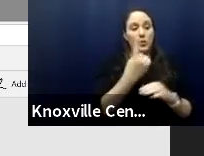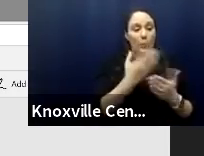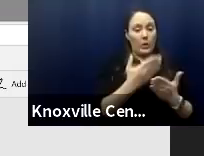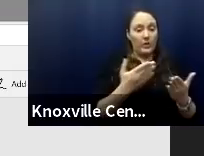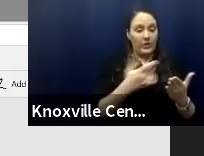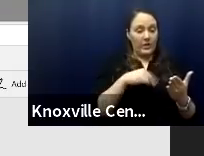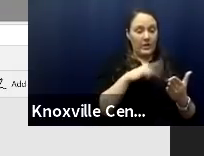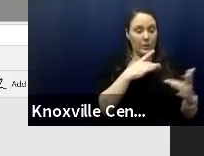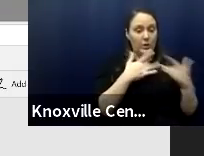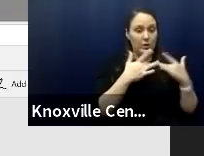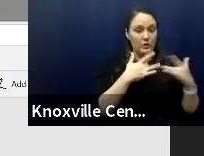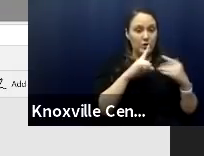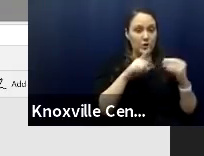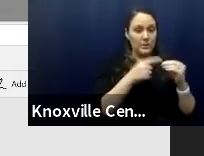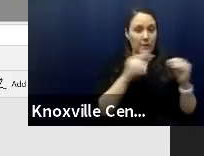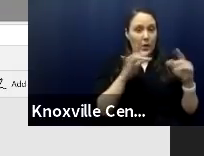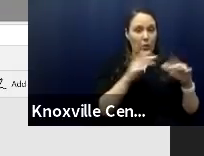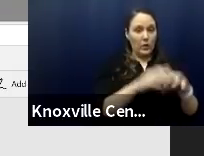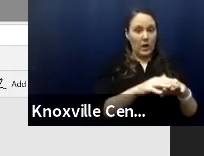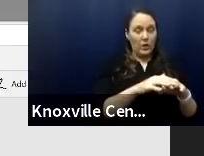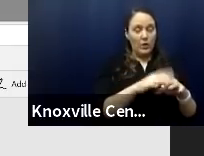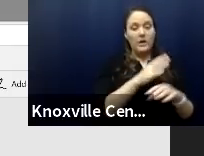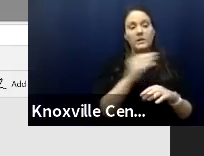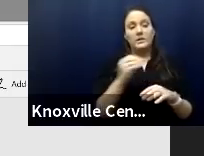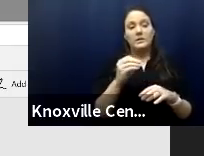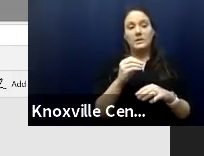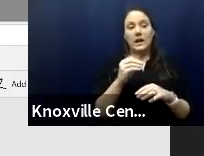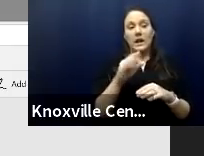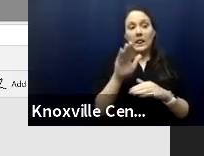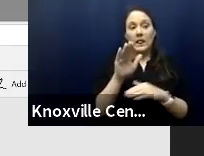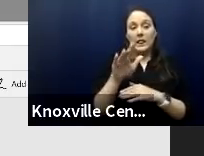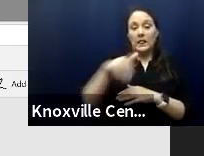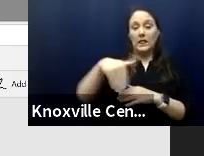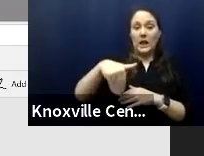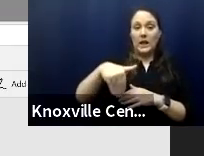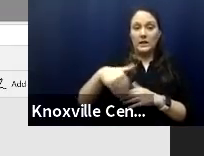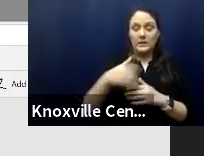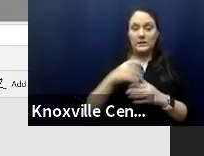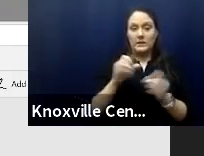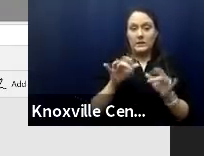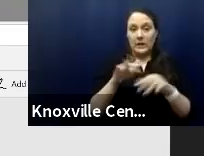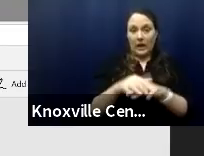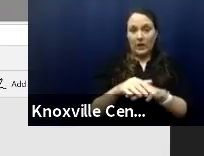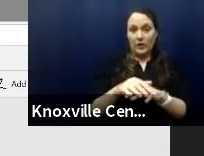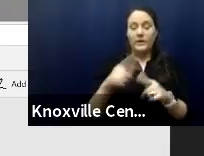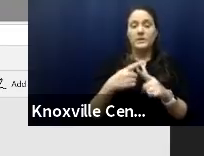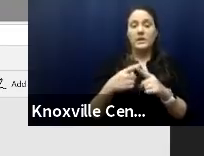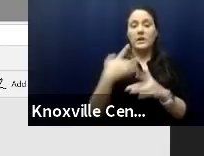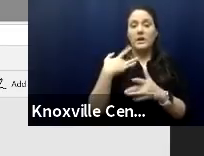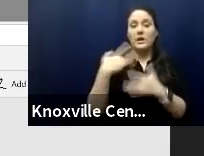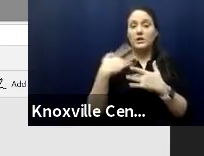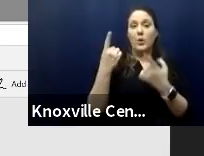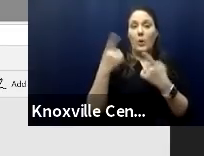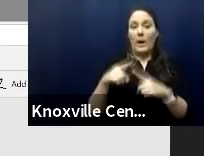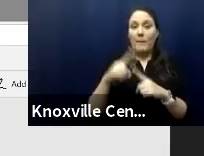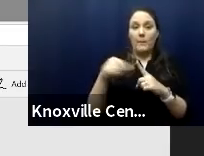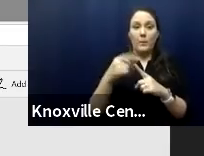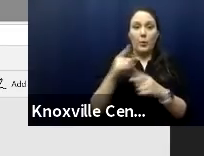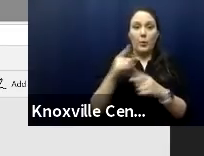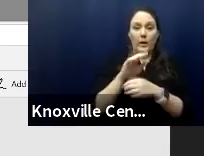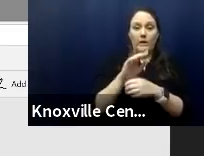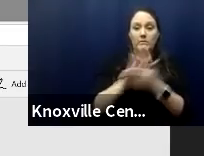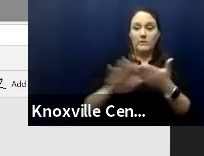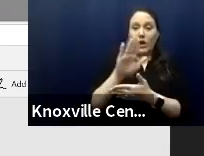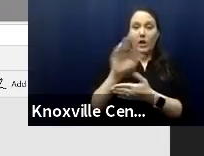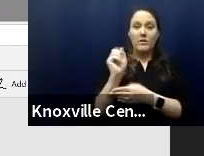about gatherings, concerned about late evening gatherings, concerned about what may happen once college is back in